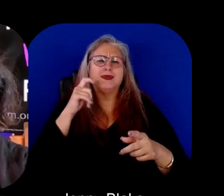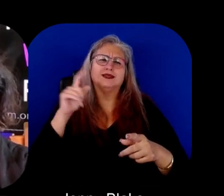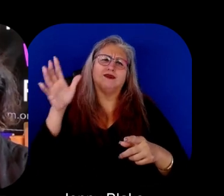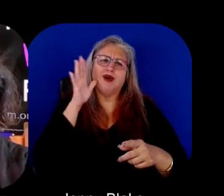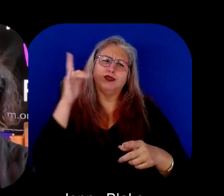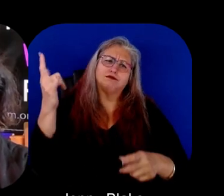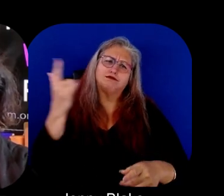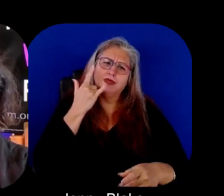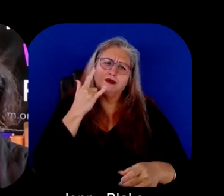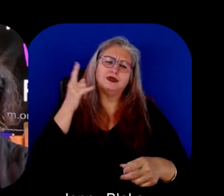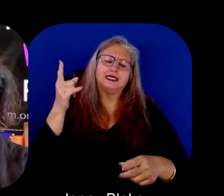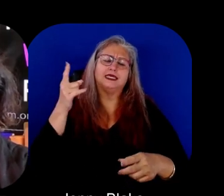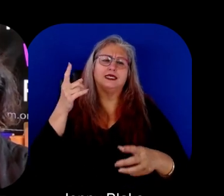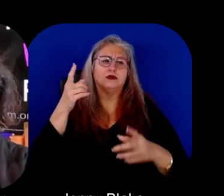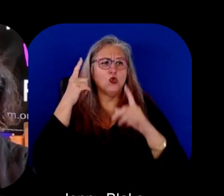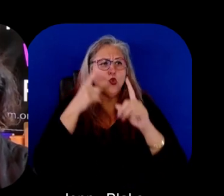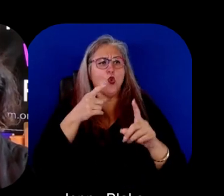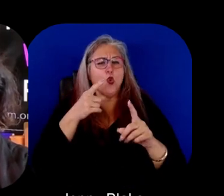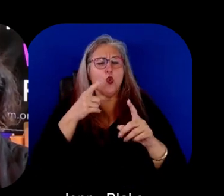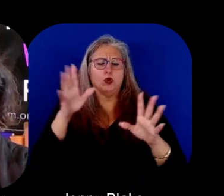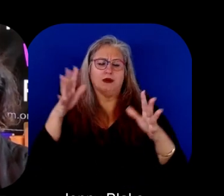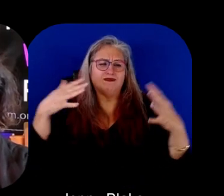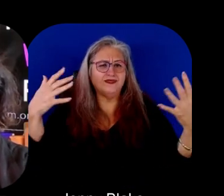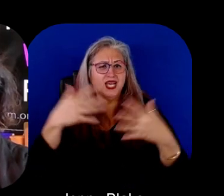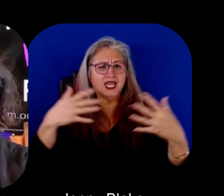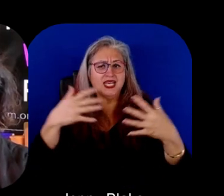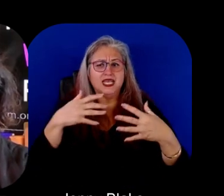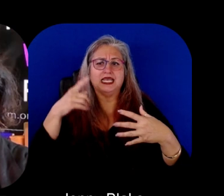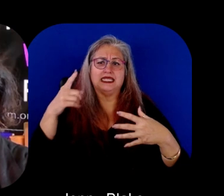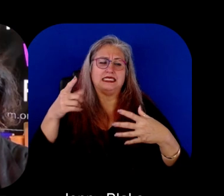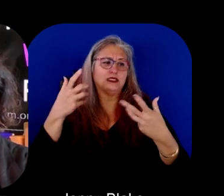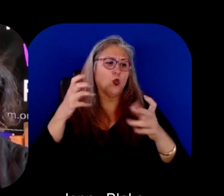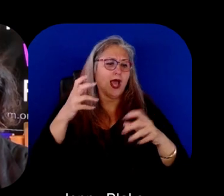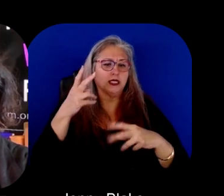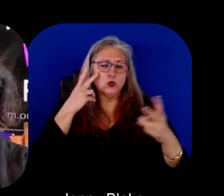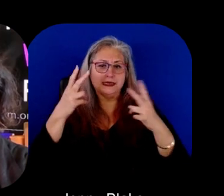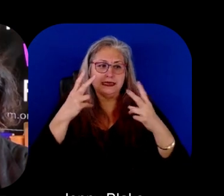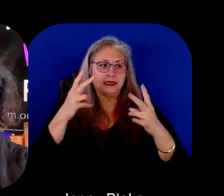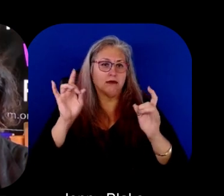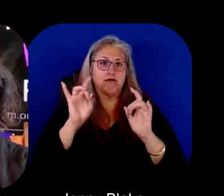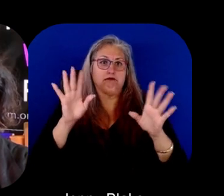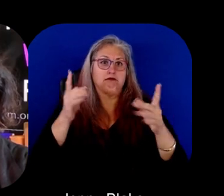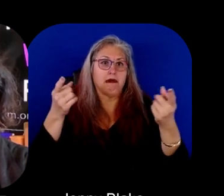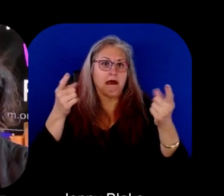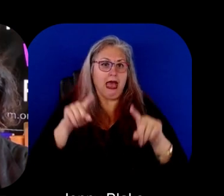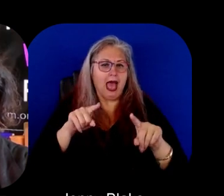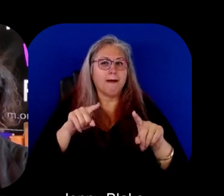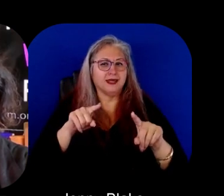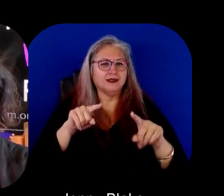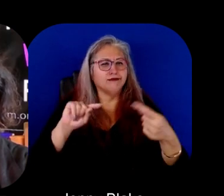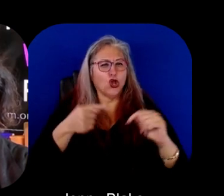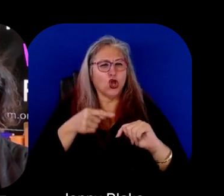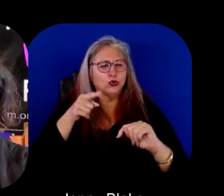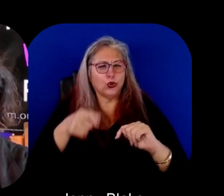love. He wanted her. He was very, very afraid for her. He didn't want anything, any